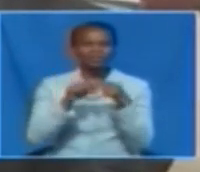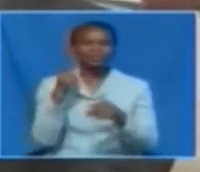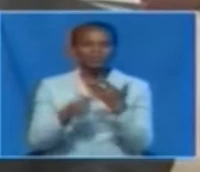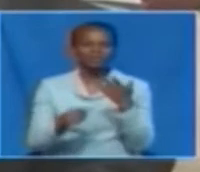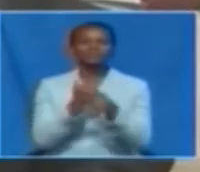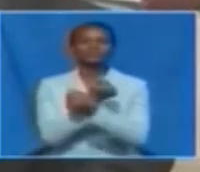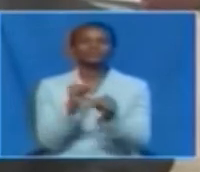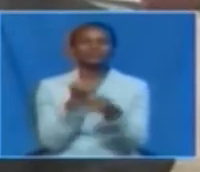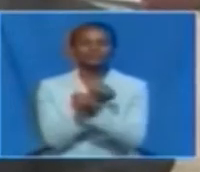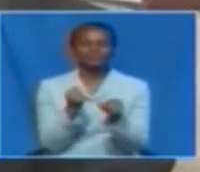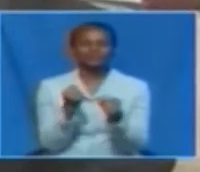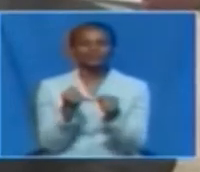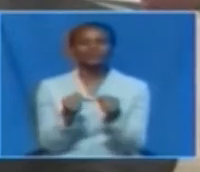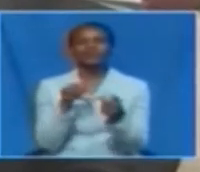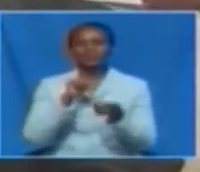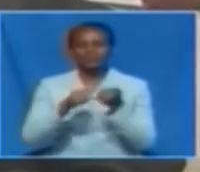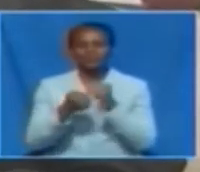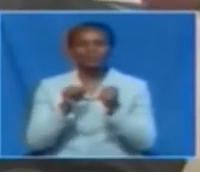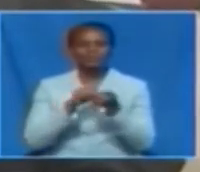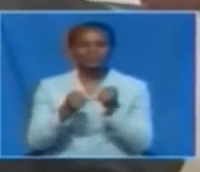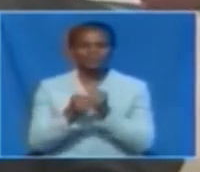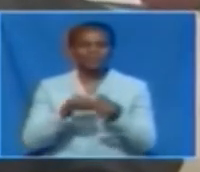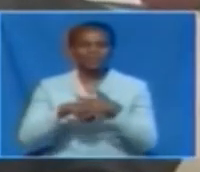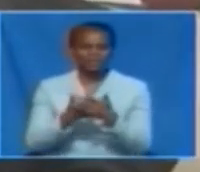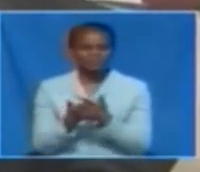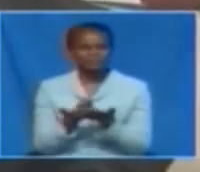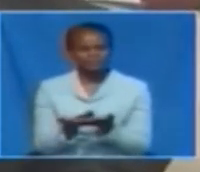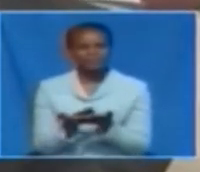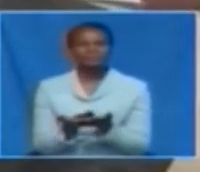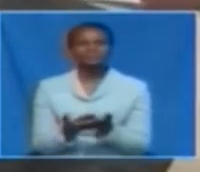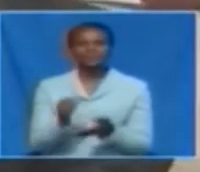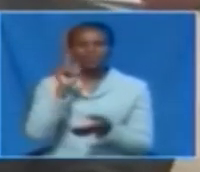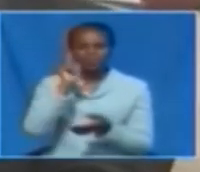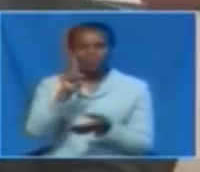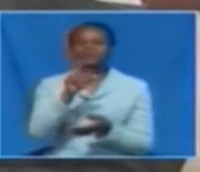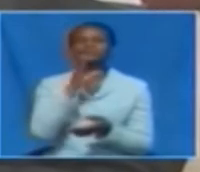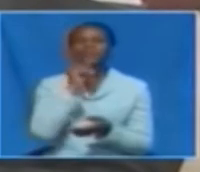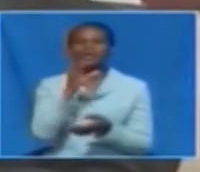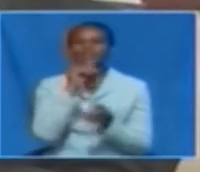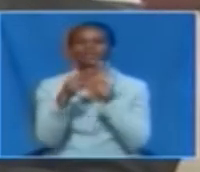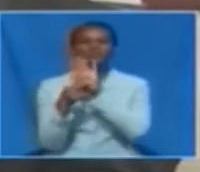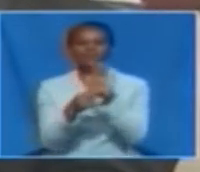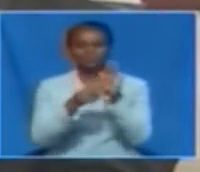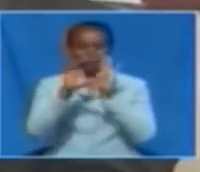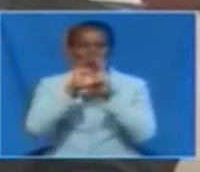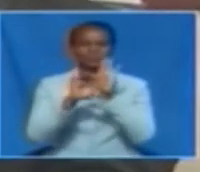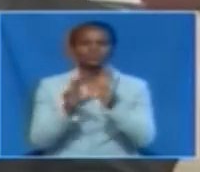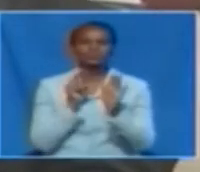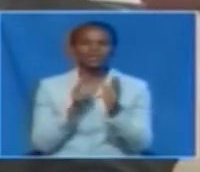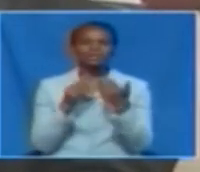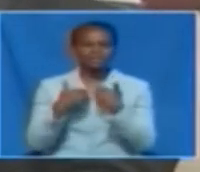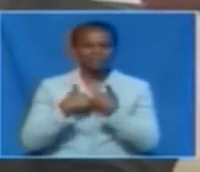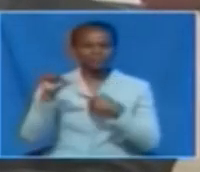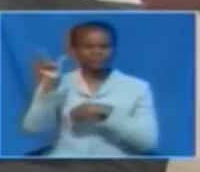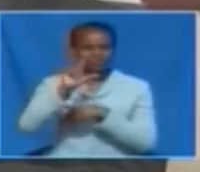with the issue of dictatorship, to deal with the issue of the one-man show. So the constitution that we have as